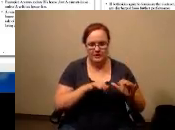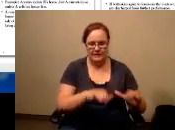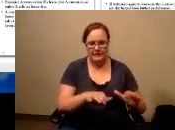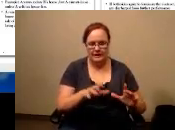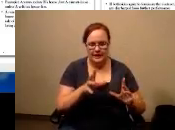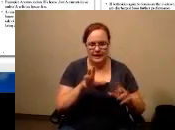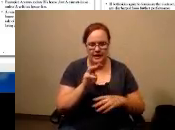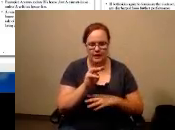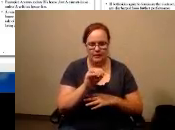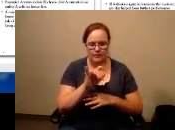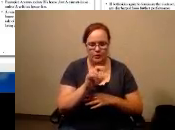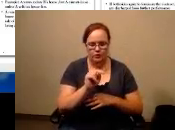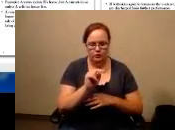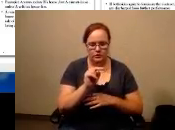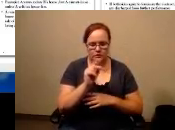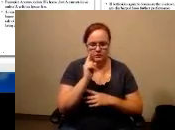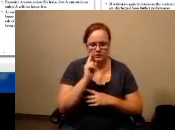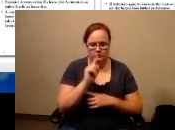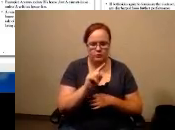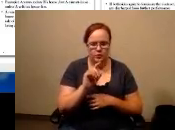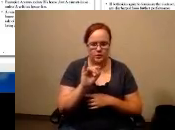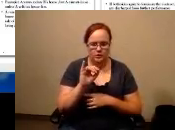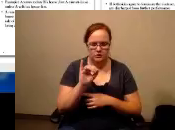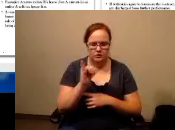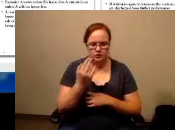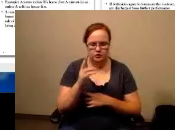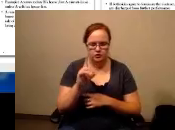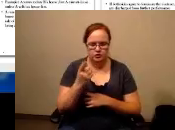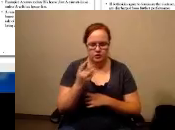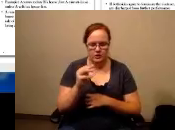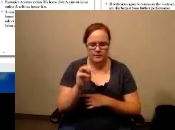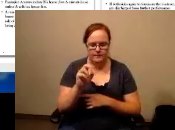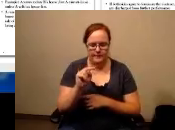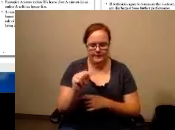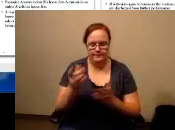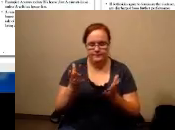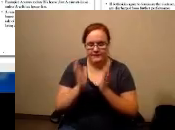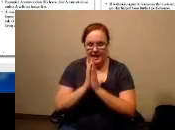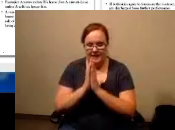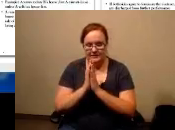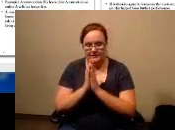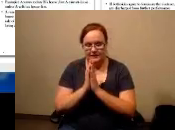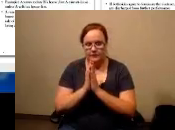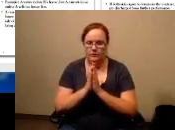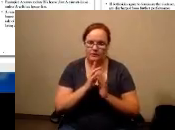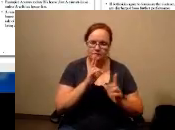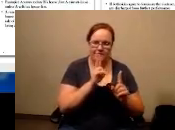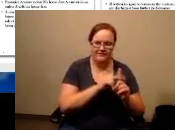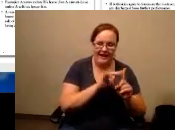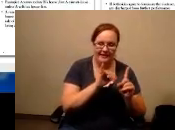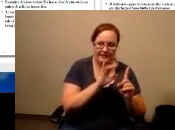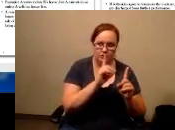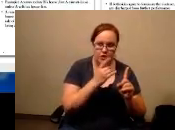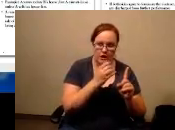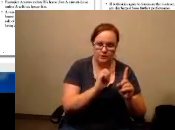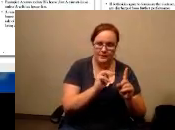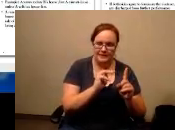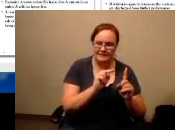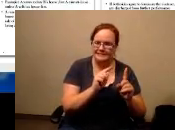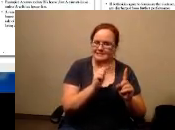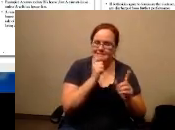judgment, asking the court to enter judgment in favor of the defendant, which means final judgment, not just dismissal, final